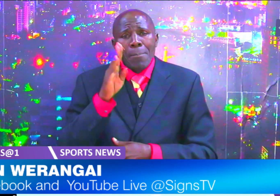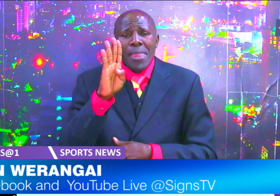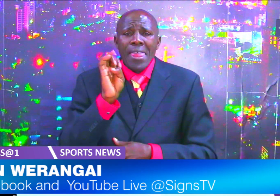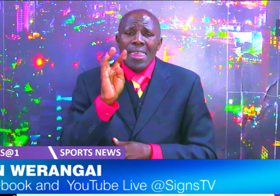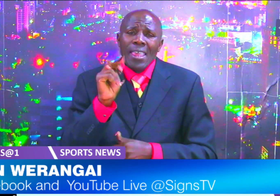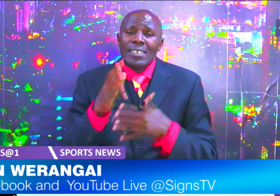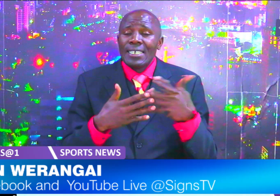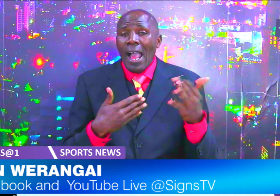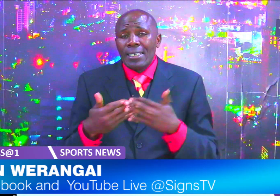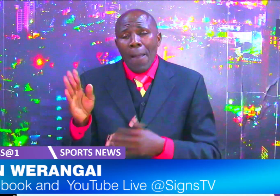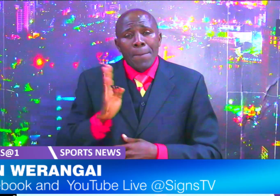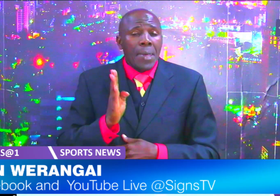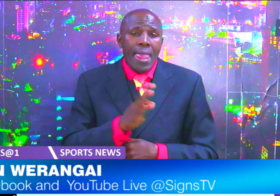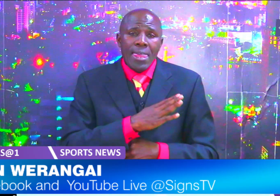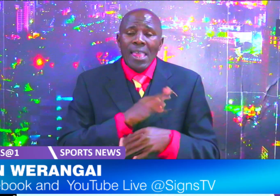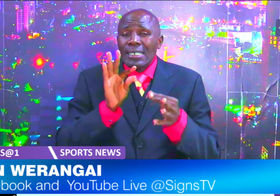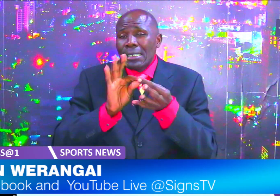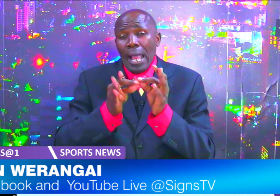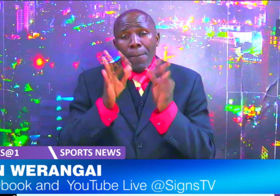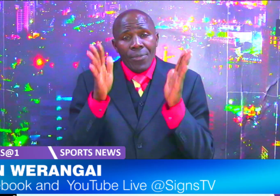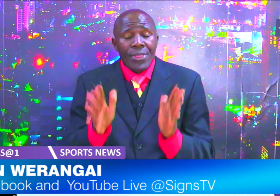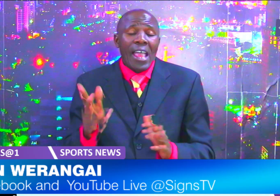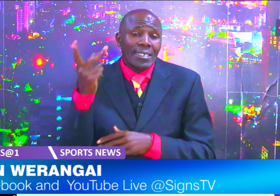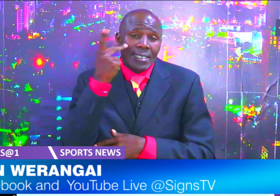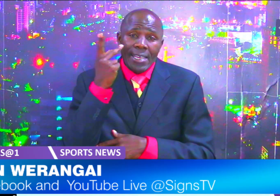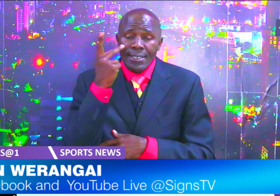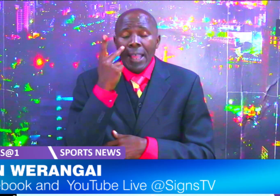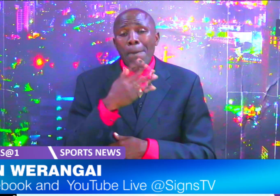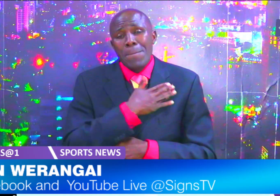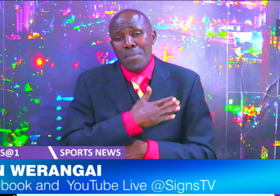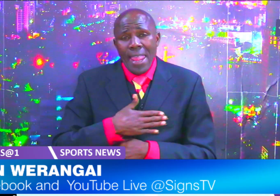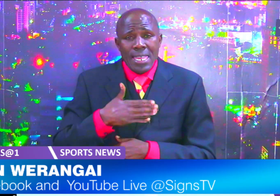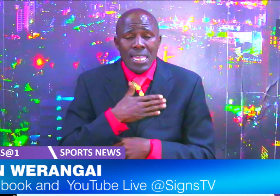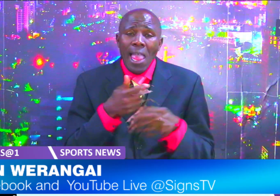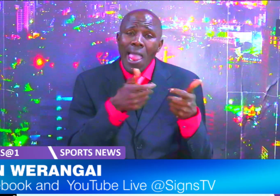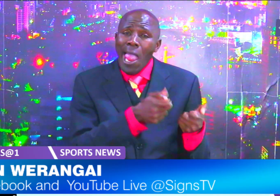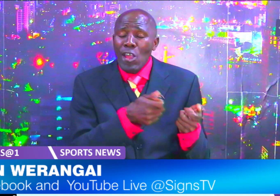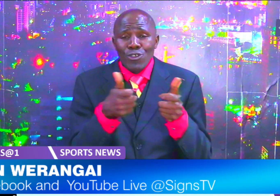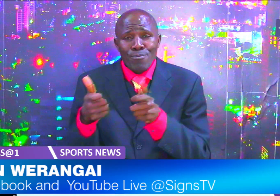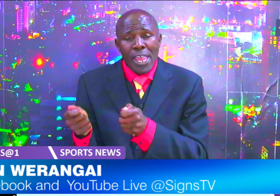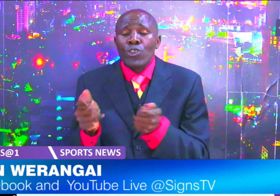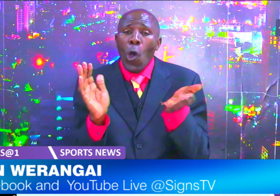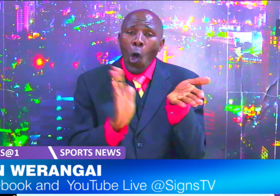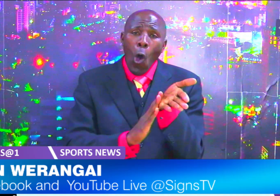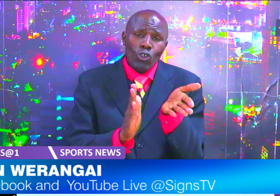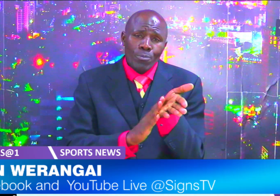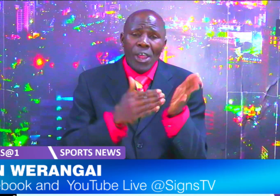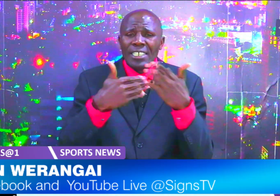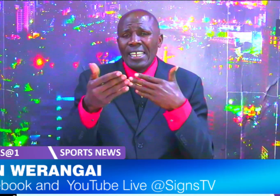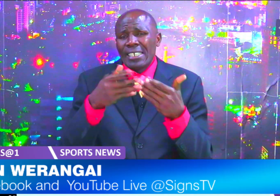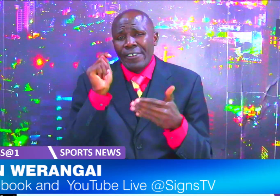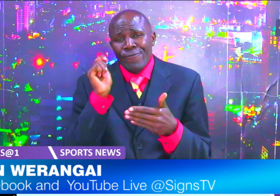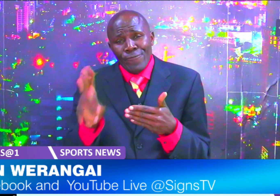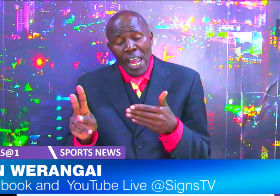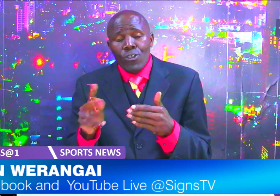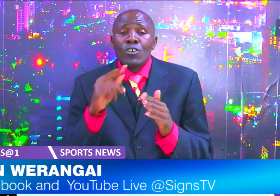here at Science TV. I have been your host, Ben Rangai, and this is my sign name. And my sign language interpreter has been Esther Kendi. Don't forget to